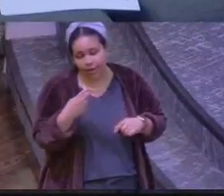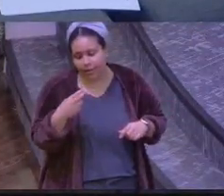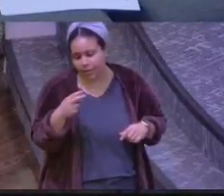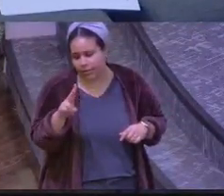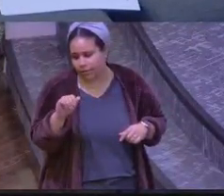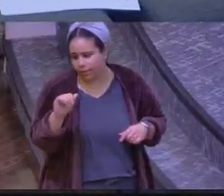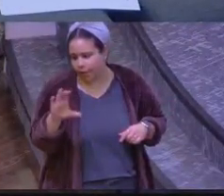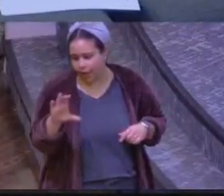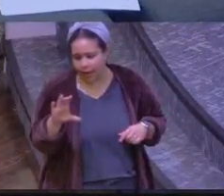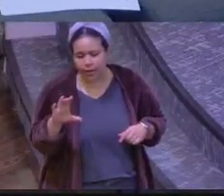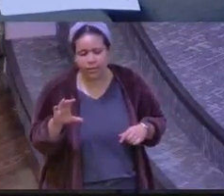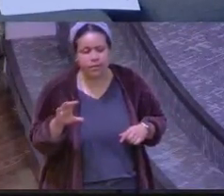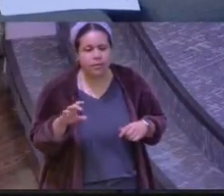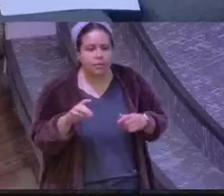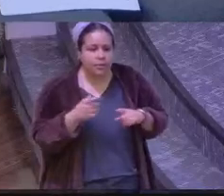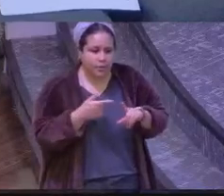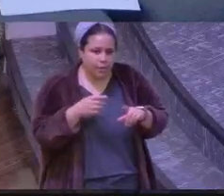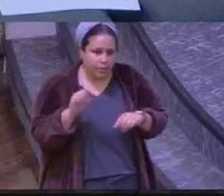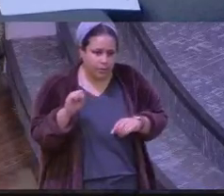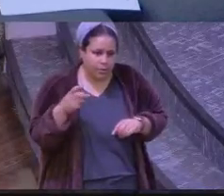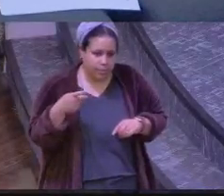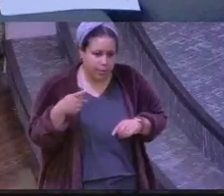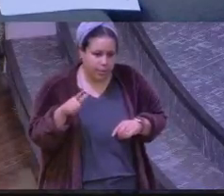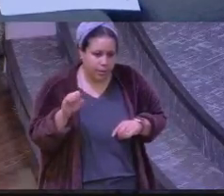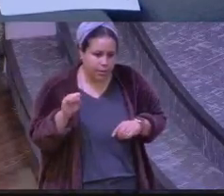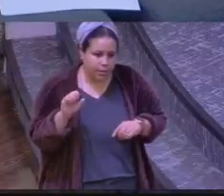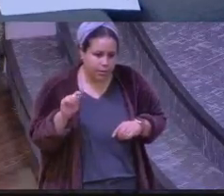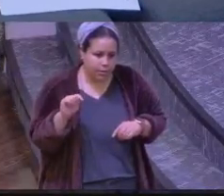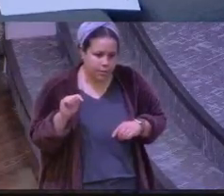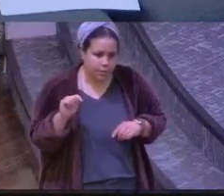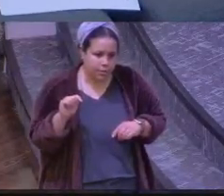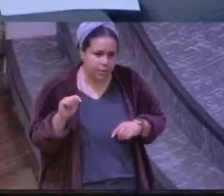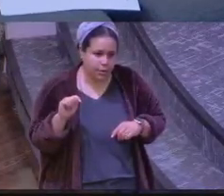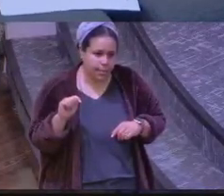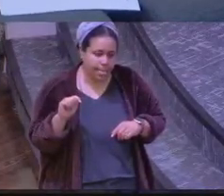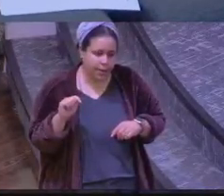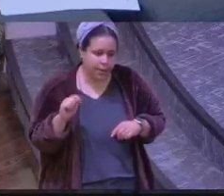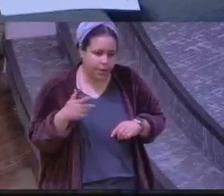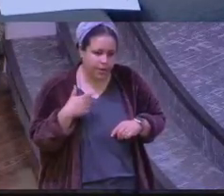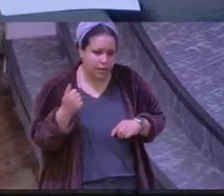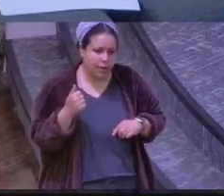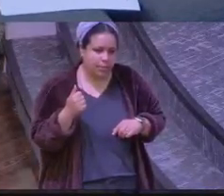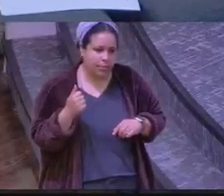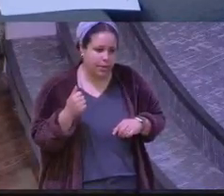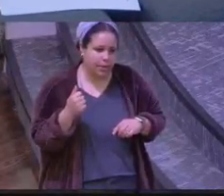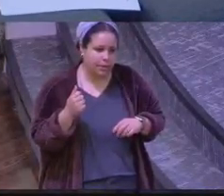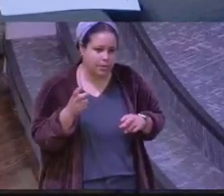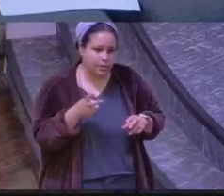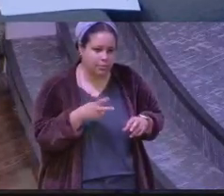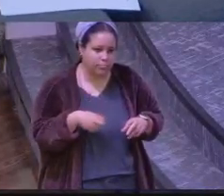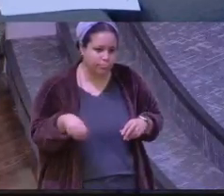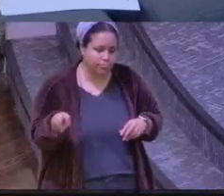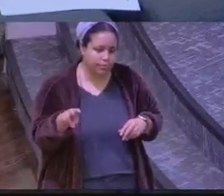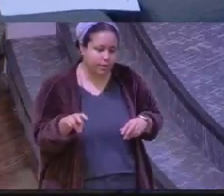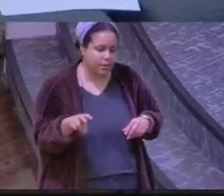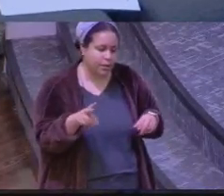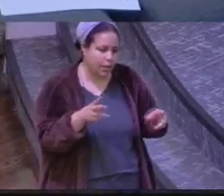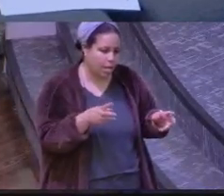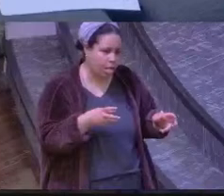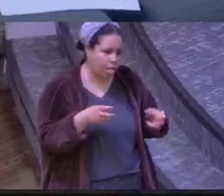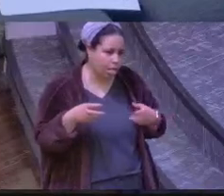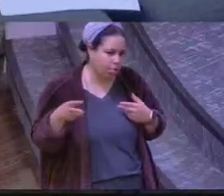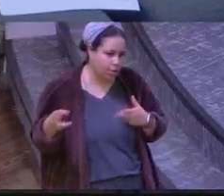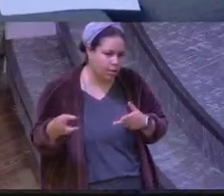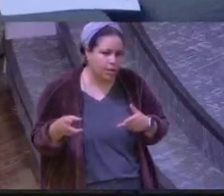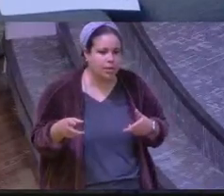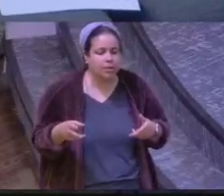We're doing that through SPLY, so we're trying to figure out how to best maneuver the different funding sources we have. So that was very helpful that, you